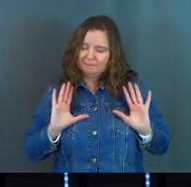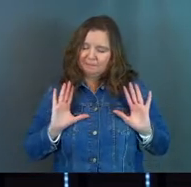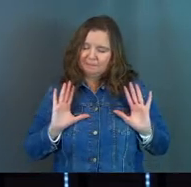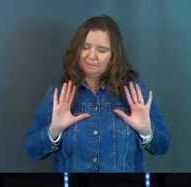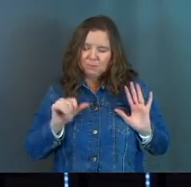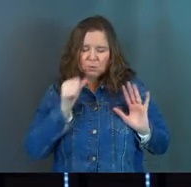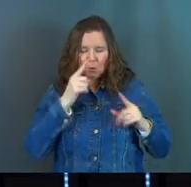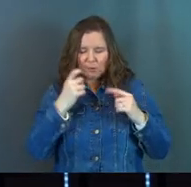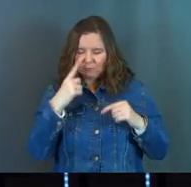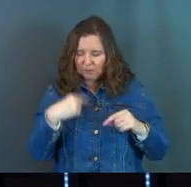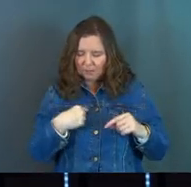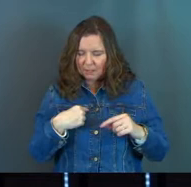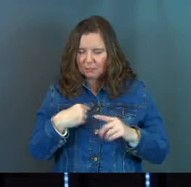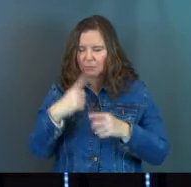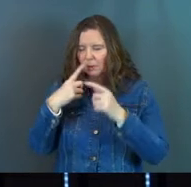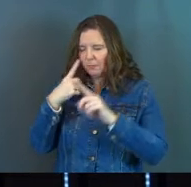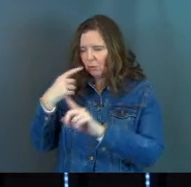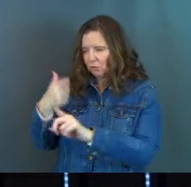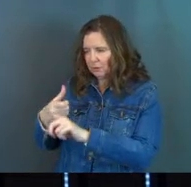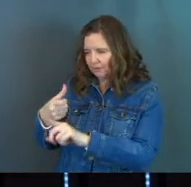for me. Weep for yourselves.